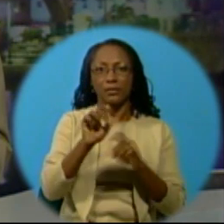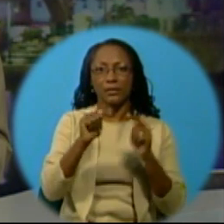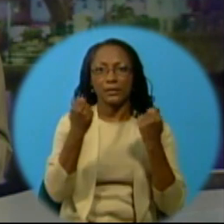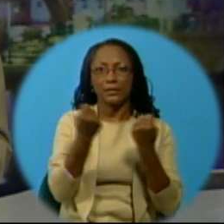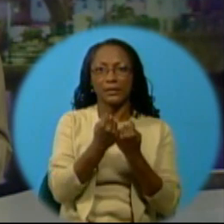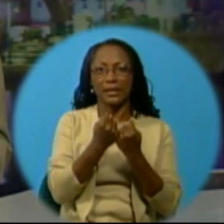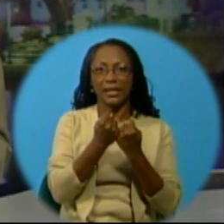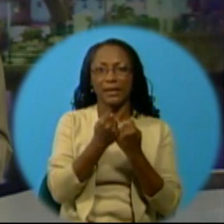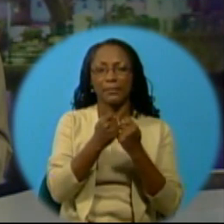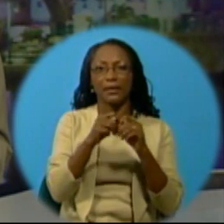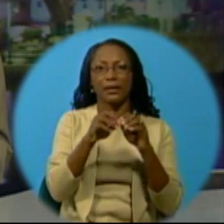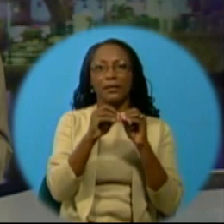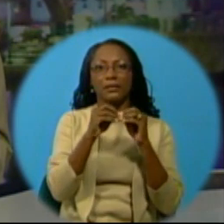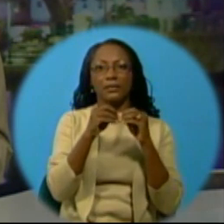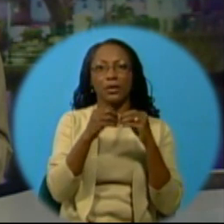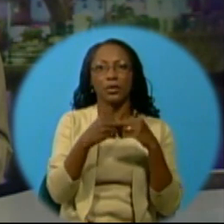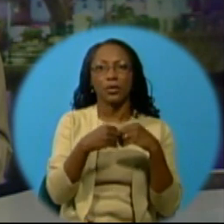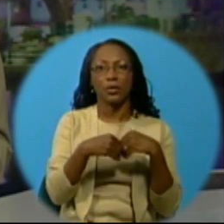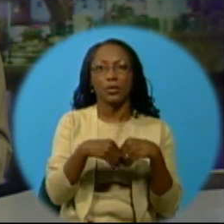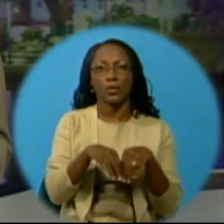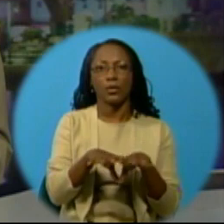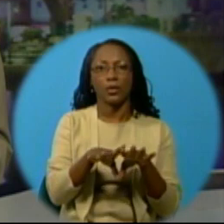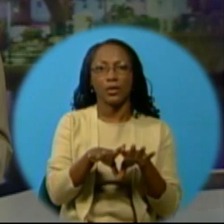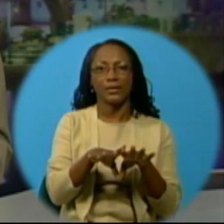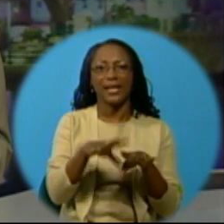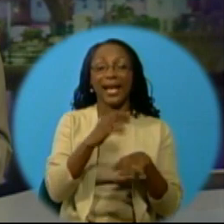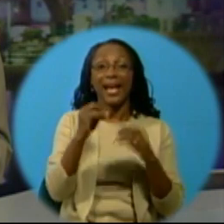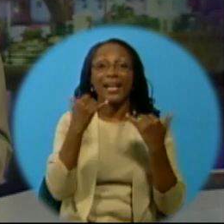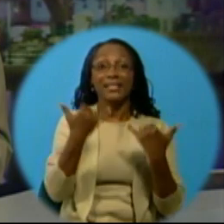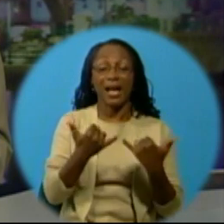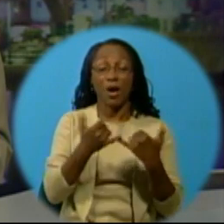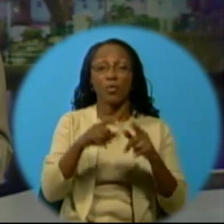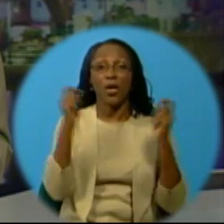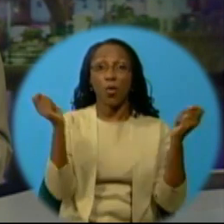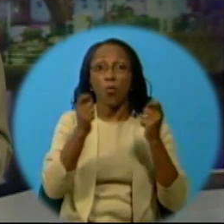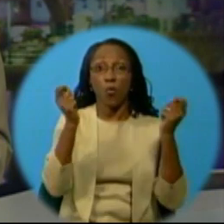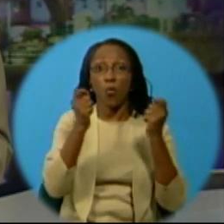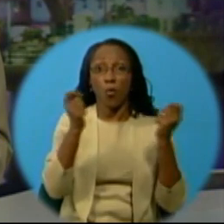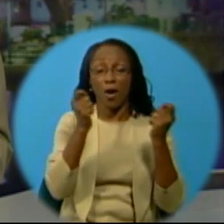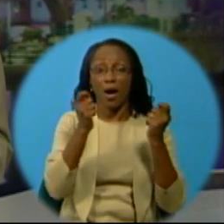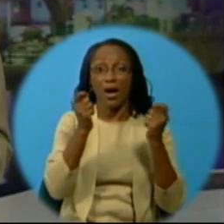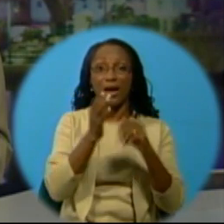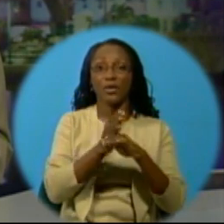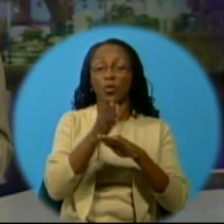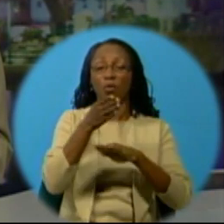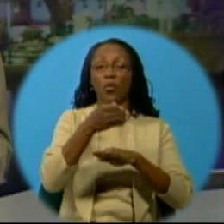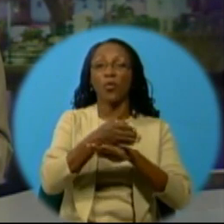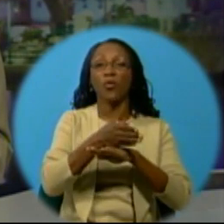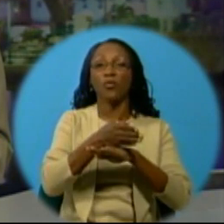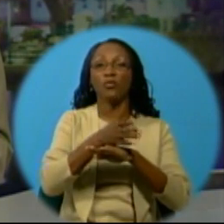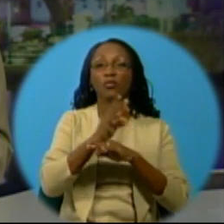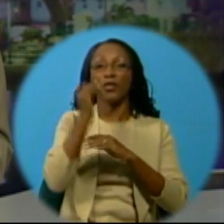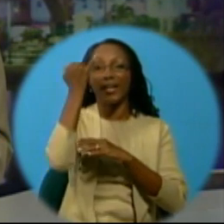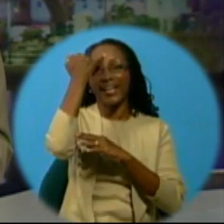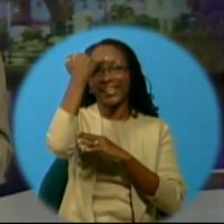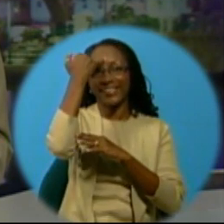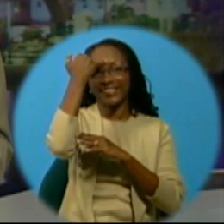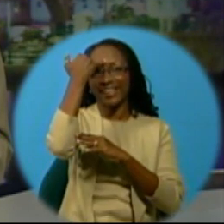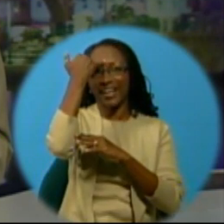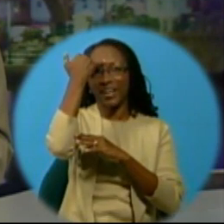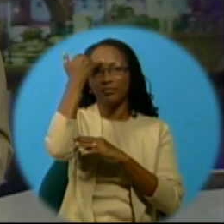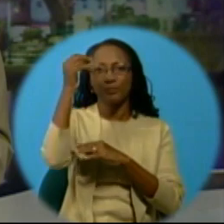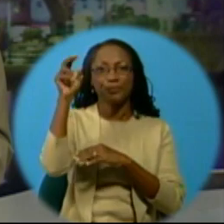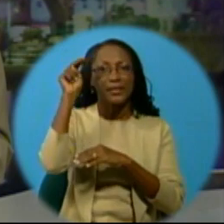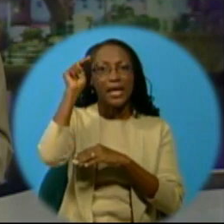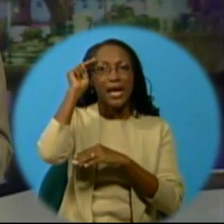the 2014 Indian Premier League with a convincing 8-wicket victory today over Delhi Daredevils. Now, despite the victory, Narain himself